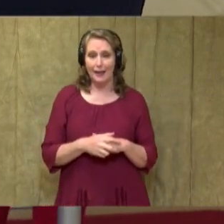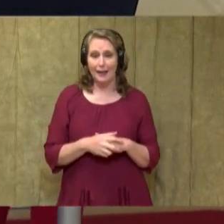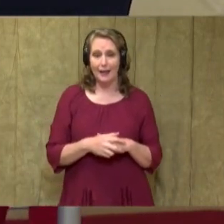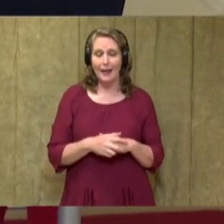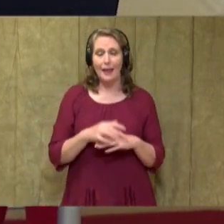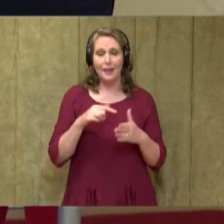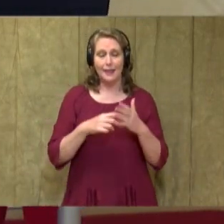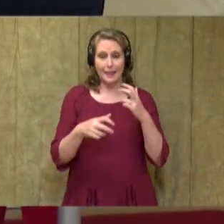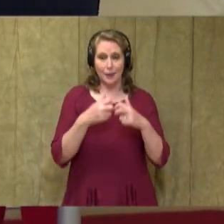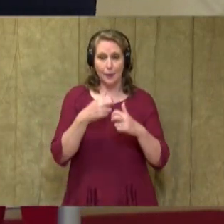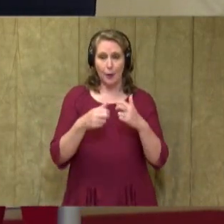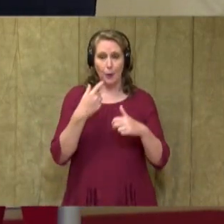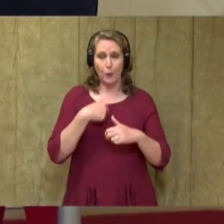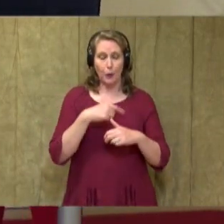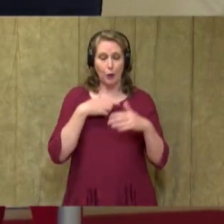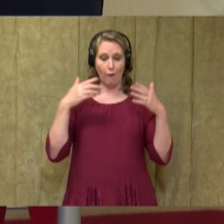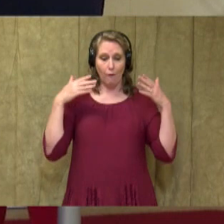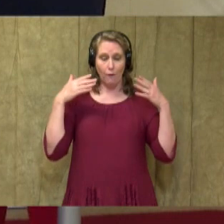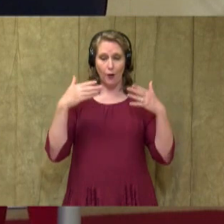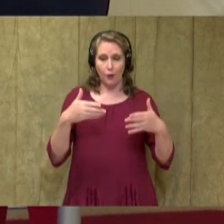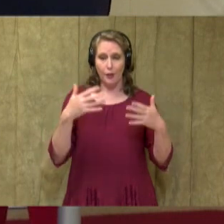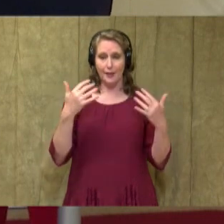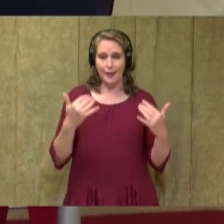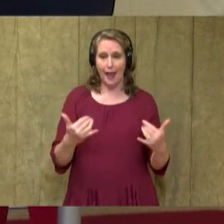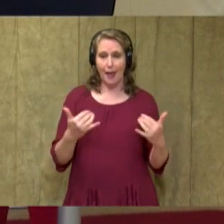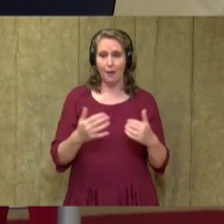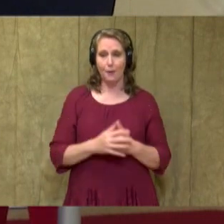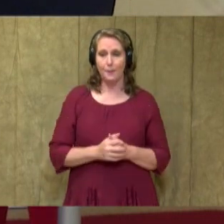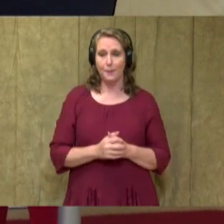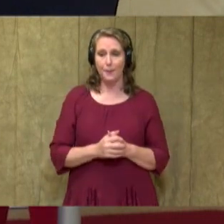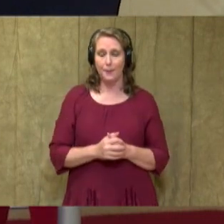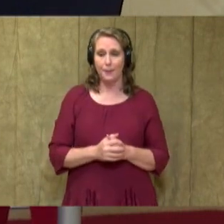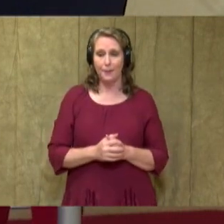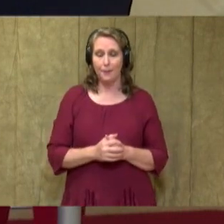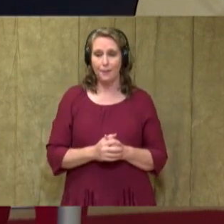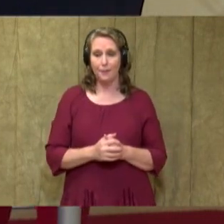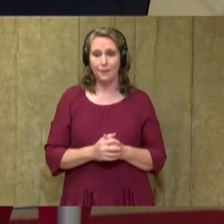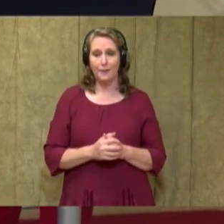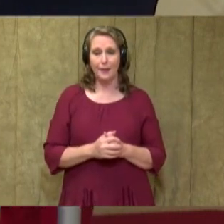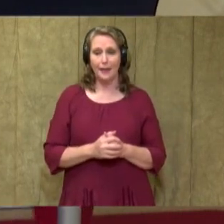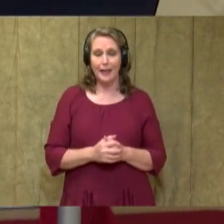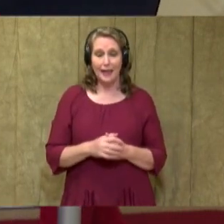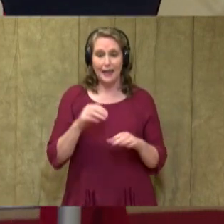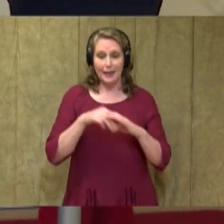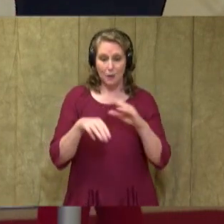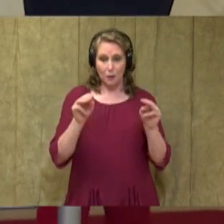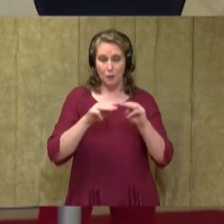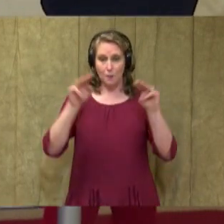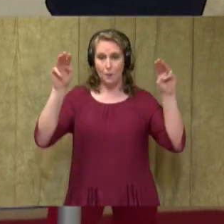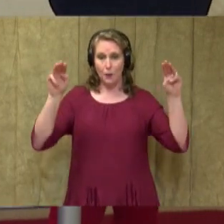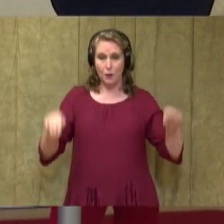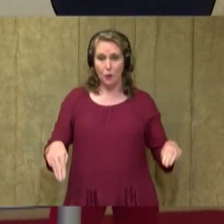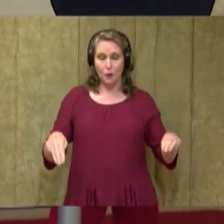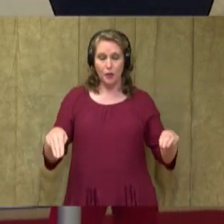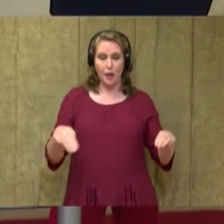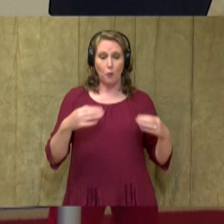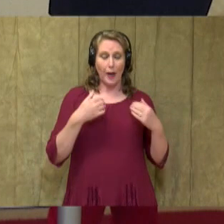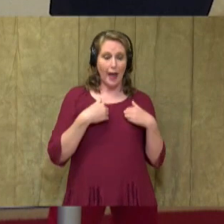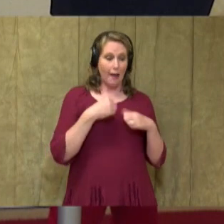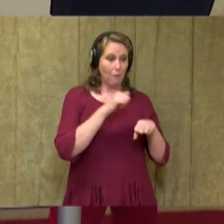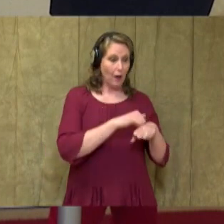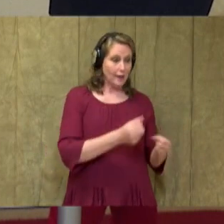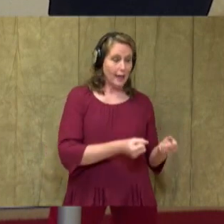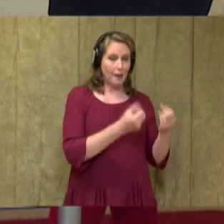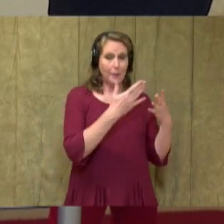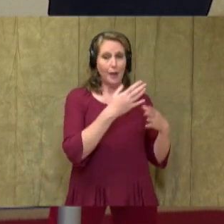the problem that we are going to focus on right now. There are 476 rocks and